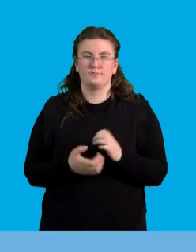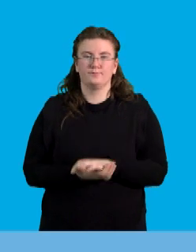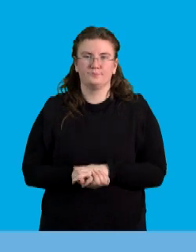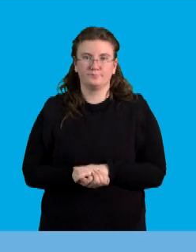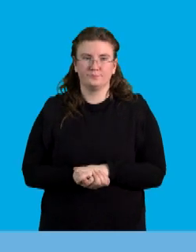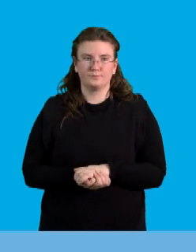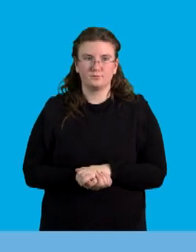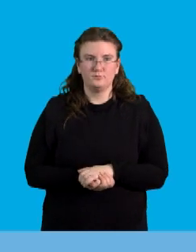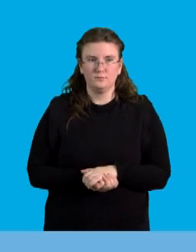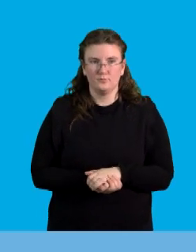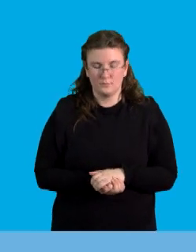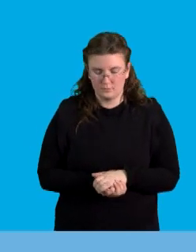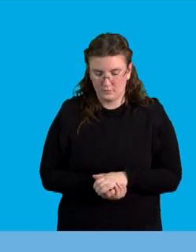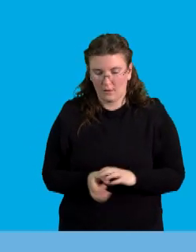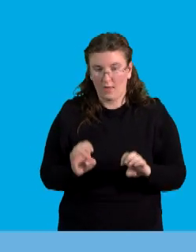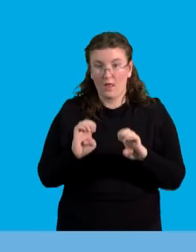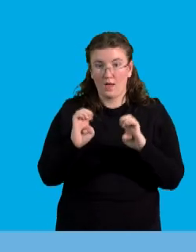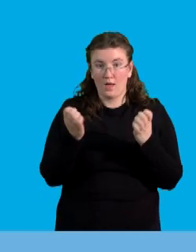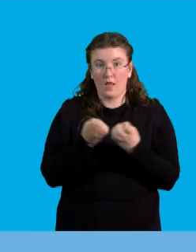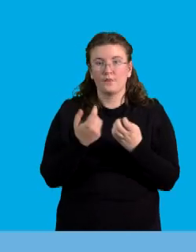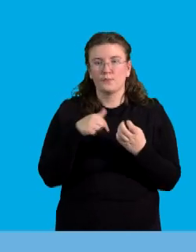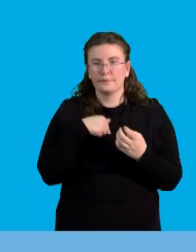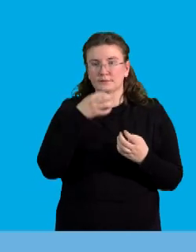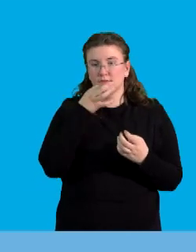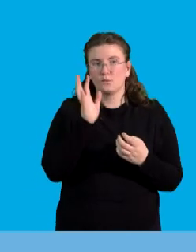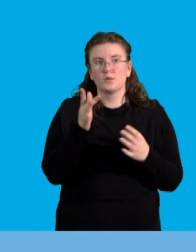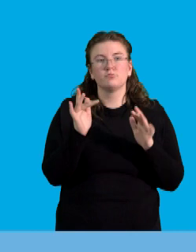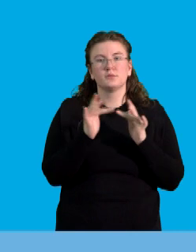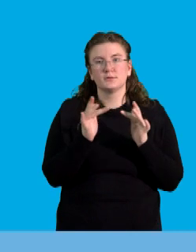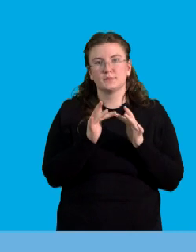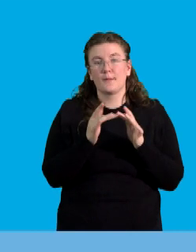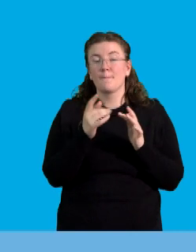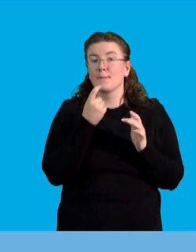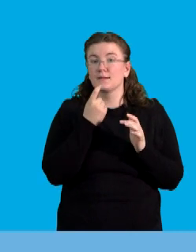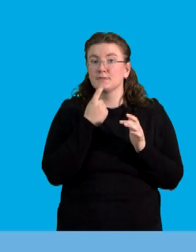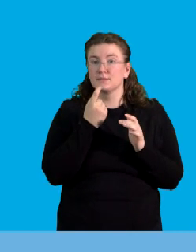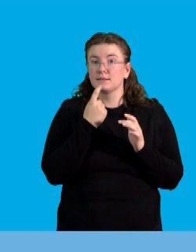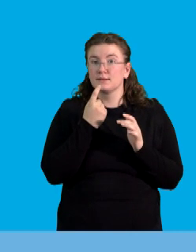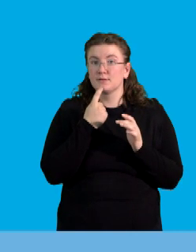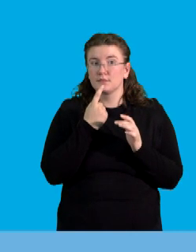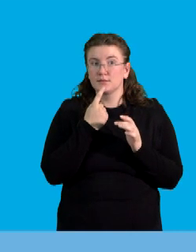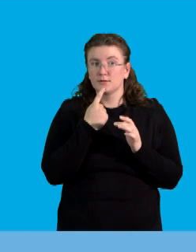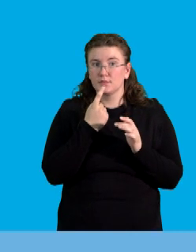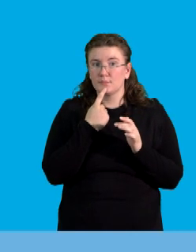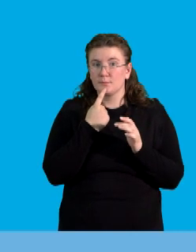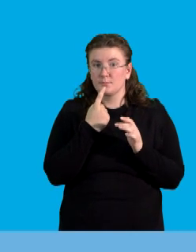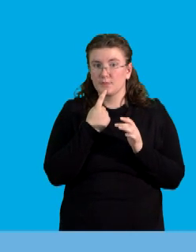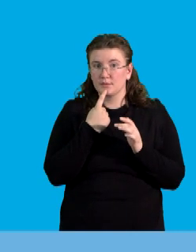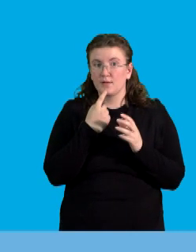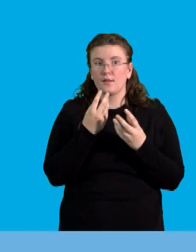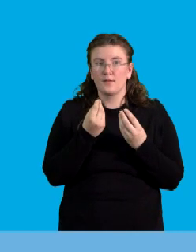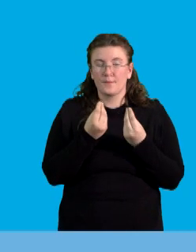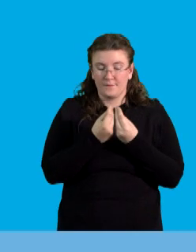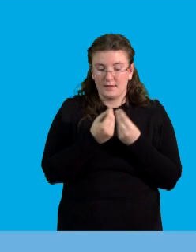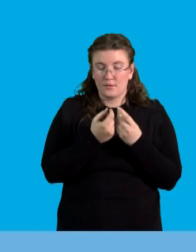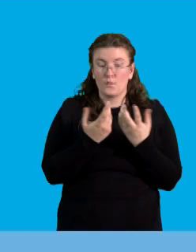Now in the earth wire, we are saying that it is going to be connected to a metal casing, And then that is going to be connected to a metal casing